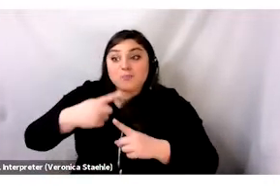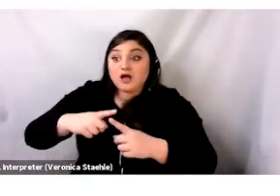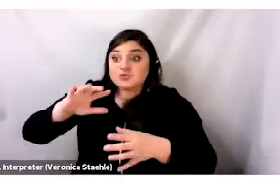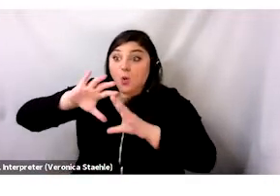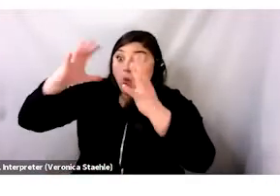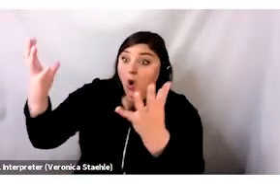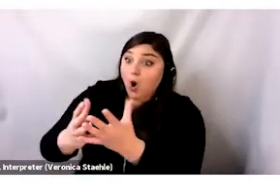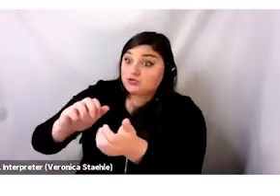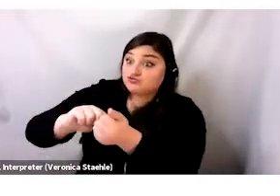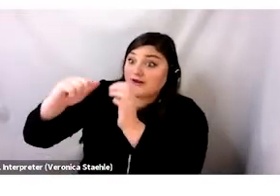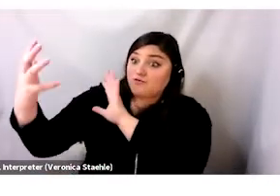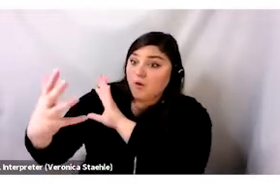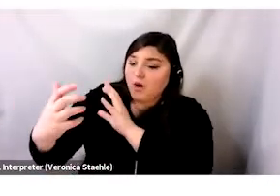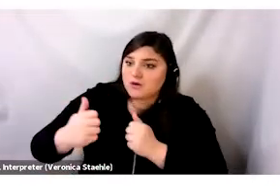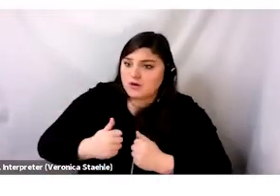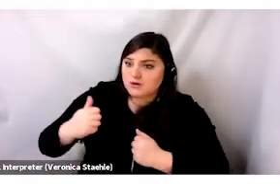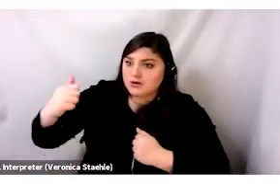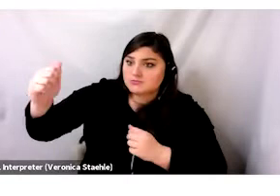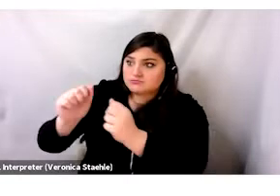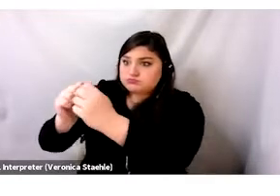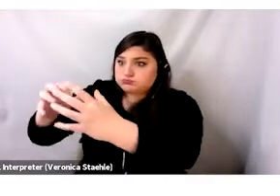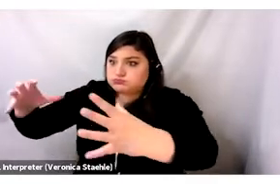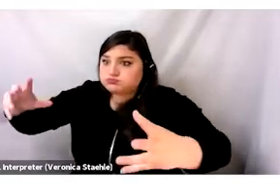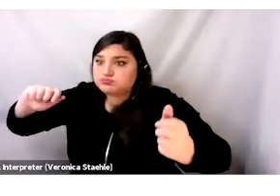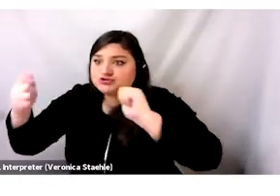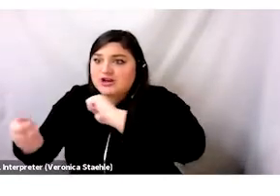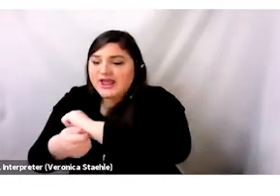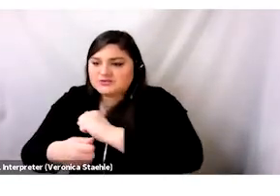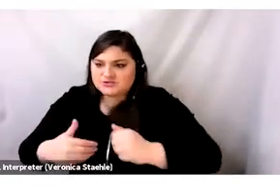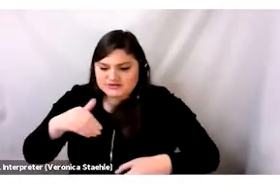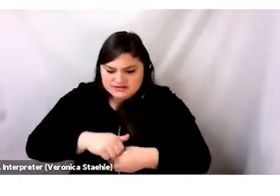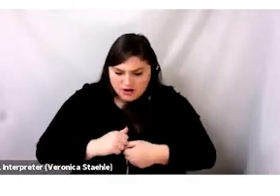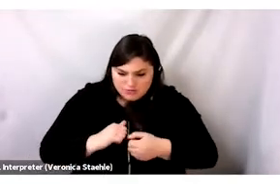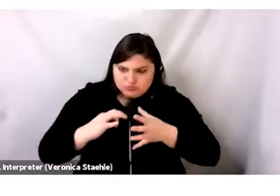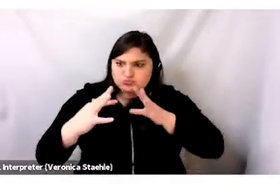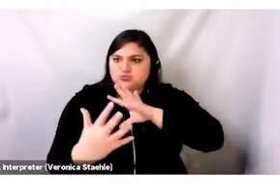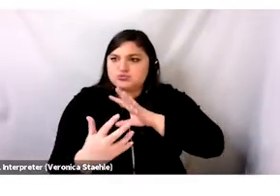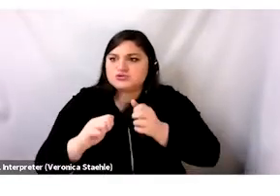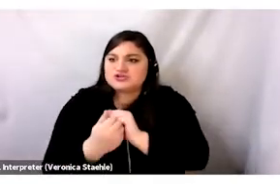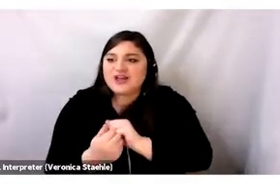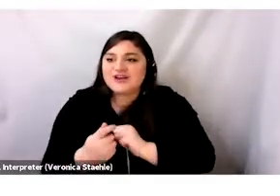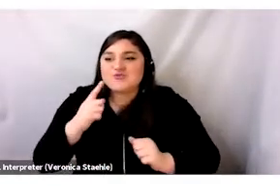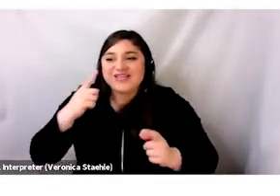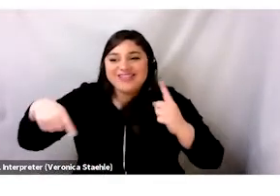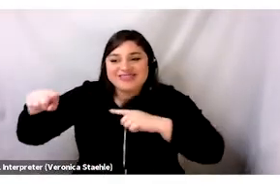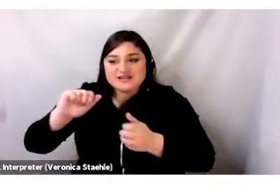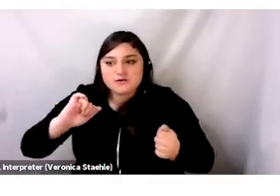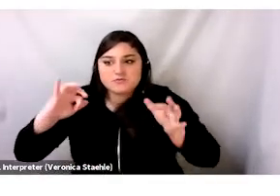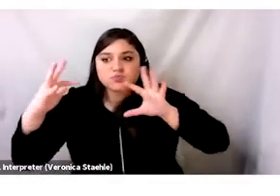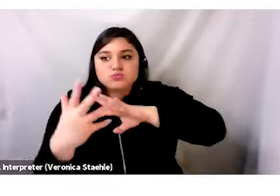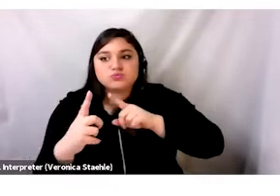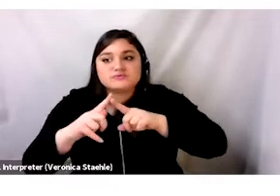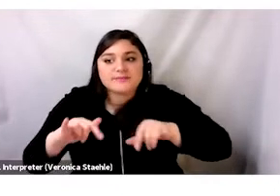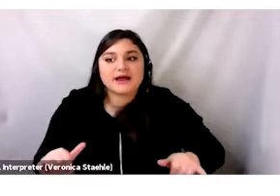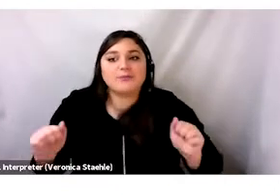core tenets of spiritual activism, especially in the engaged Buddhist tradition, is that transforming oppression